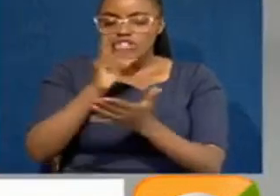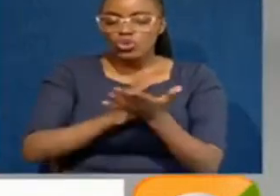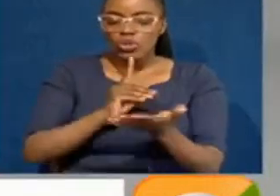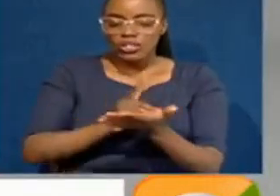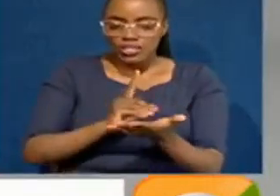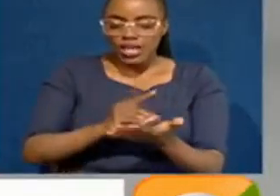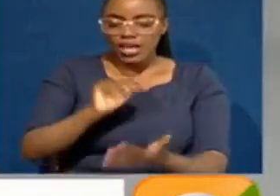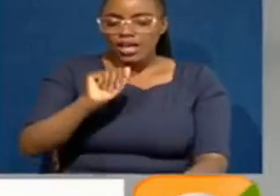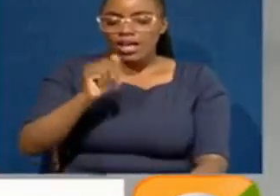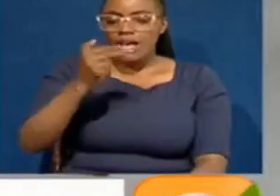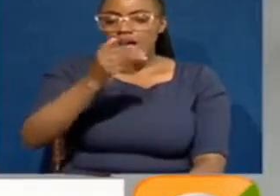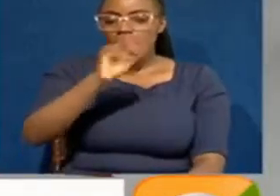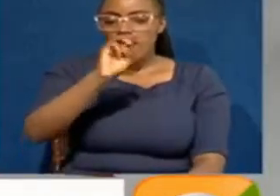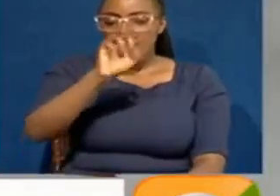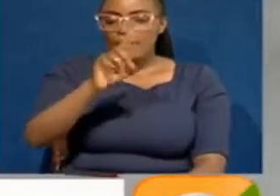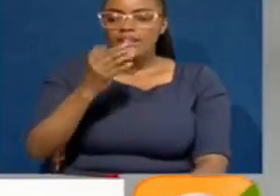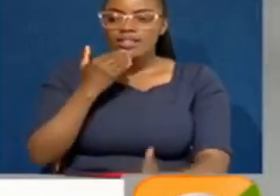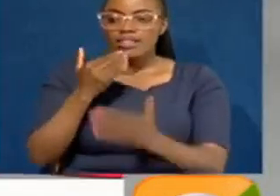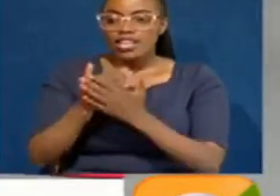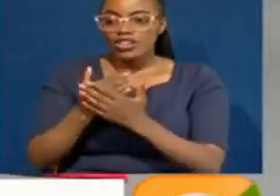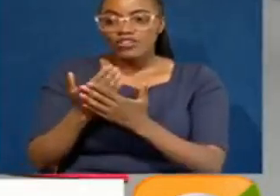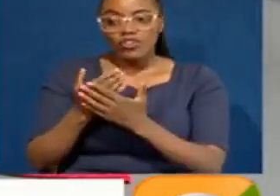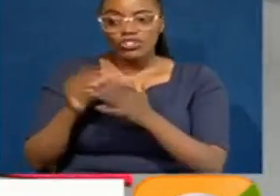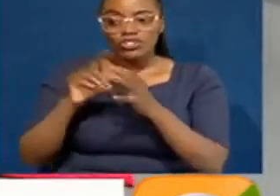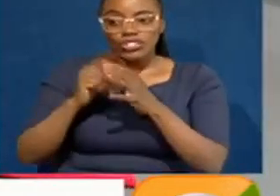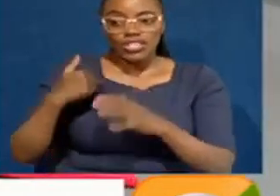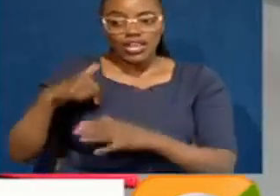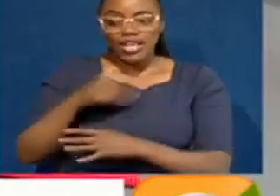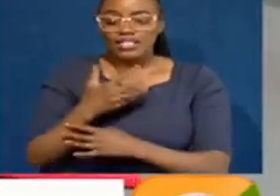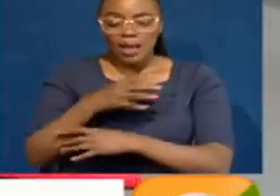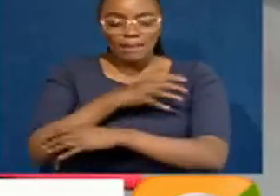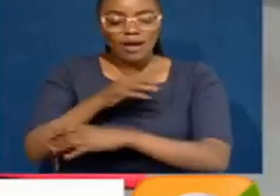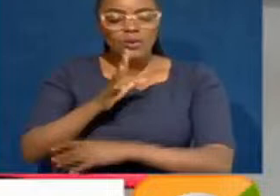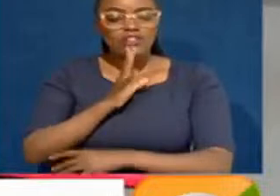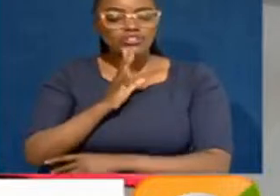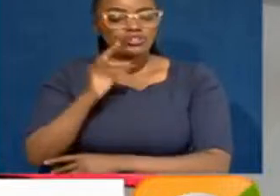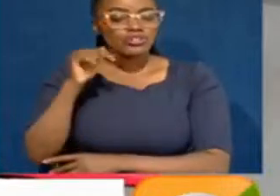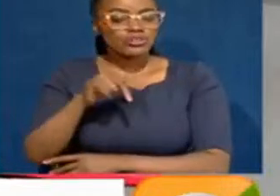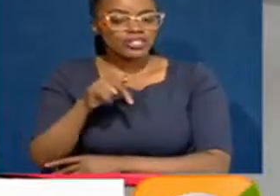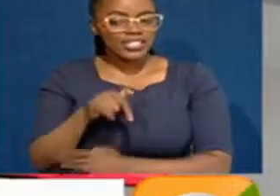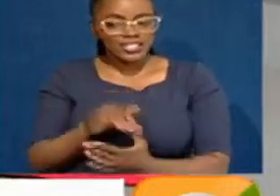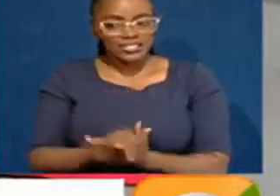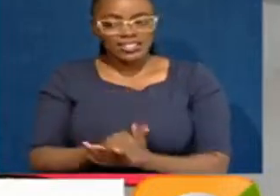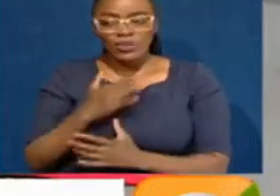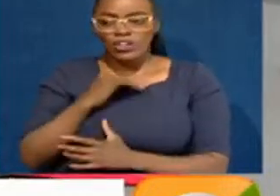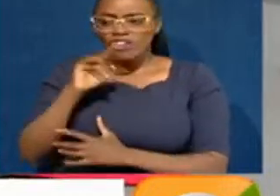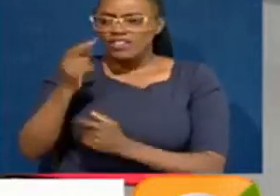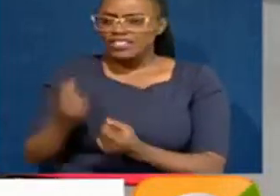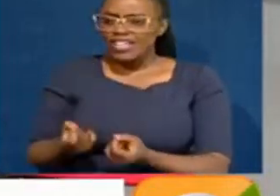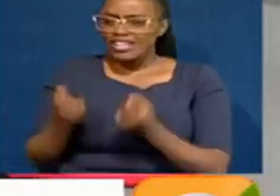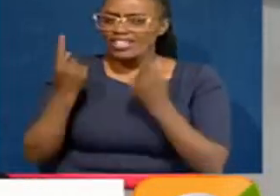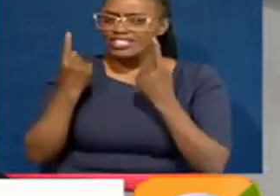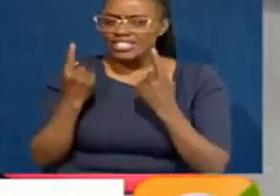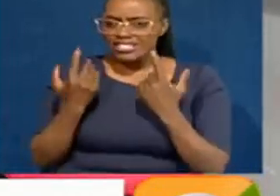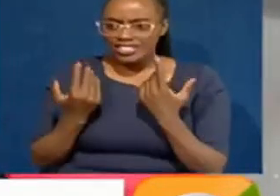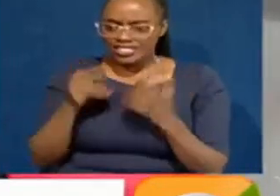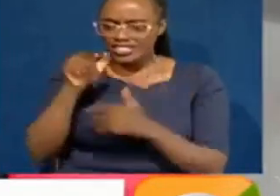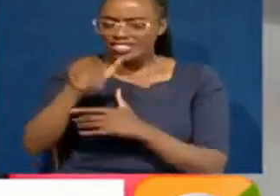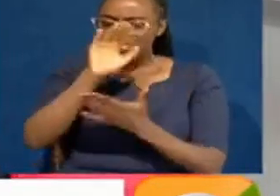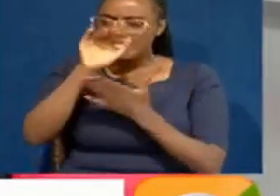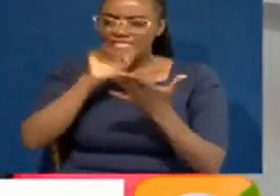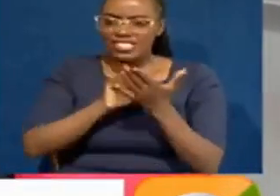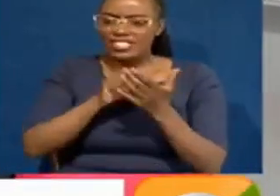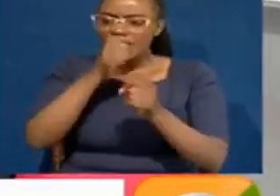Amdihun. Thank you so much for making time for us on Power Talk. Thank you. I'd like to first get an understanding of this